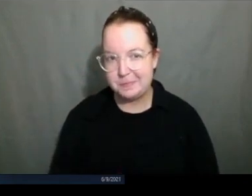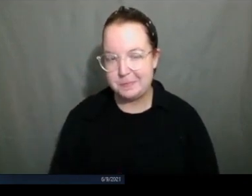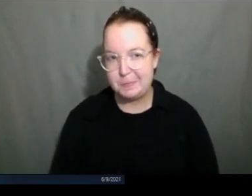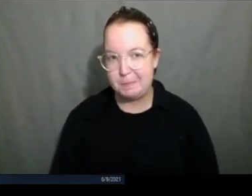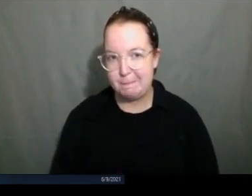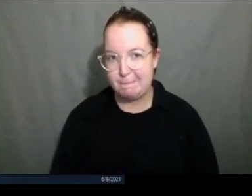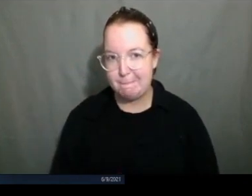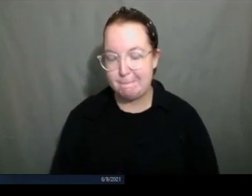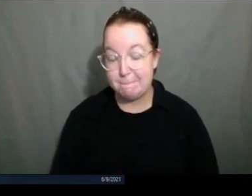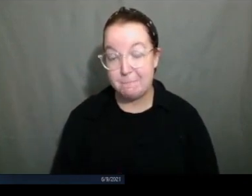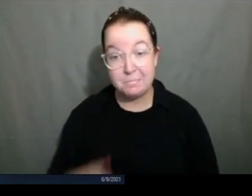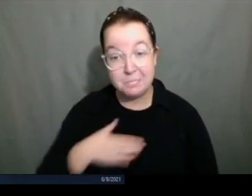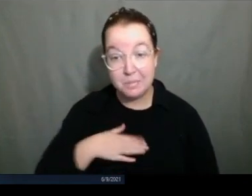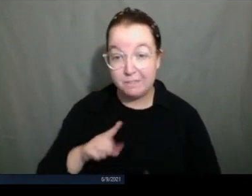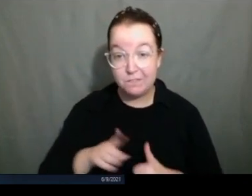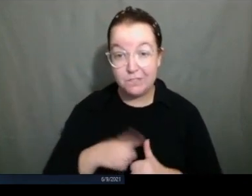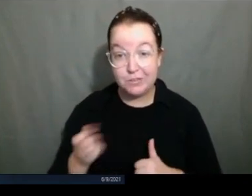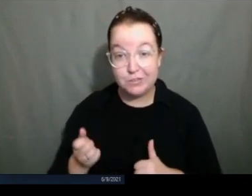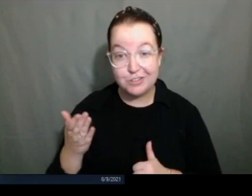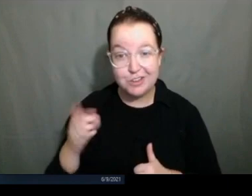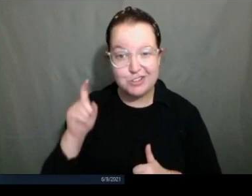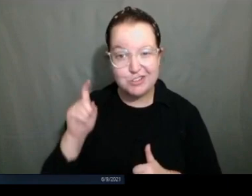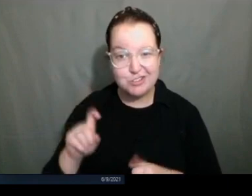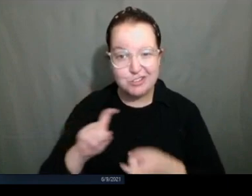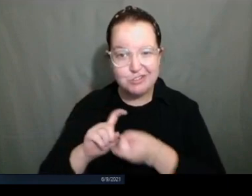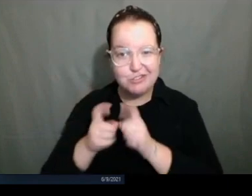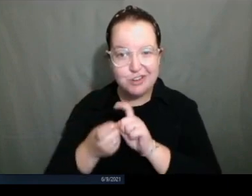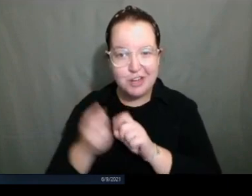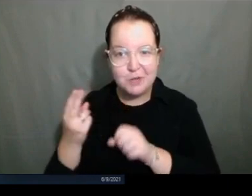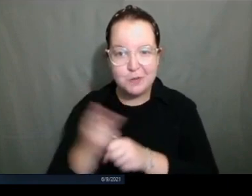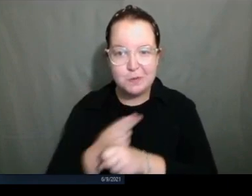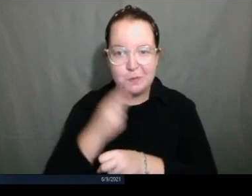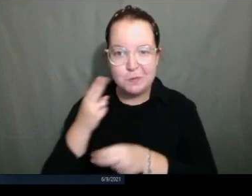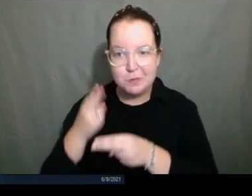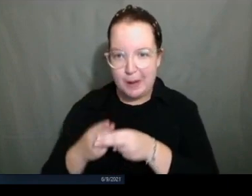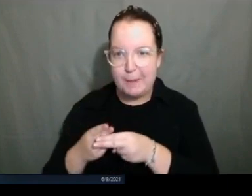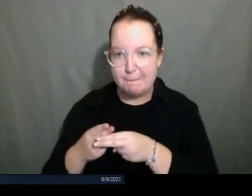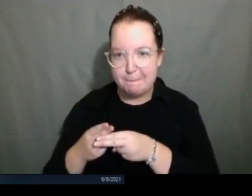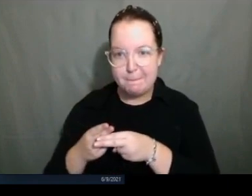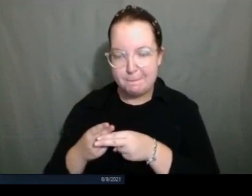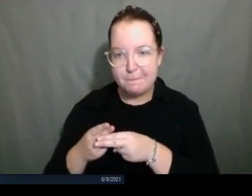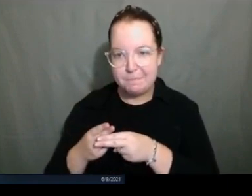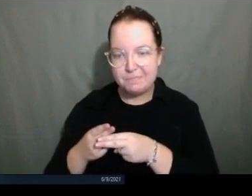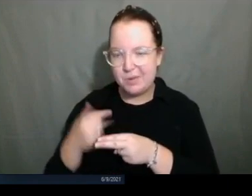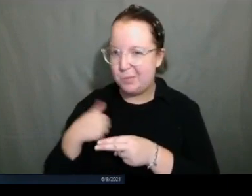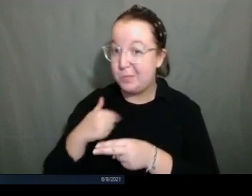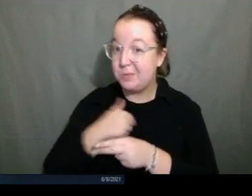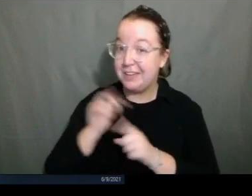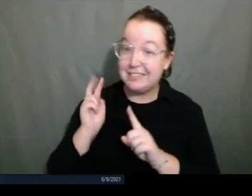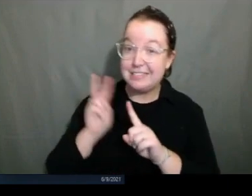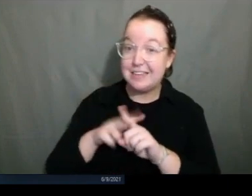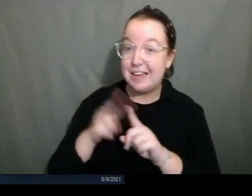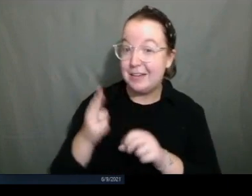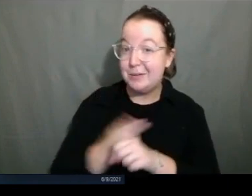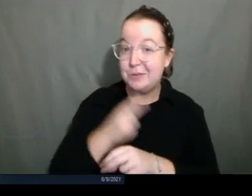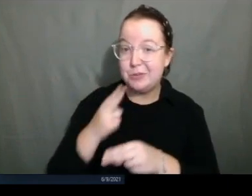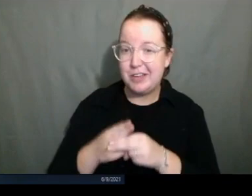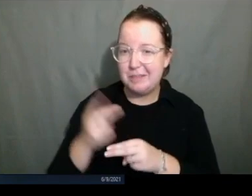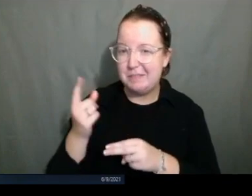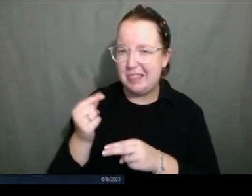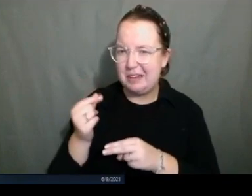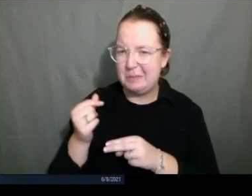do when they log into the system is change your username, because you're going to be assigned a username that is a little